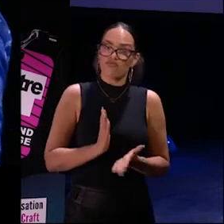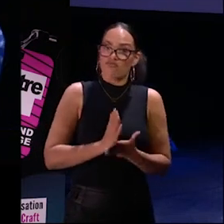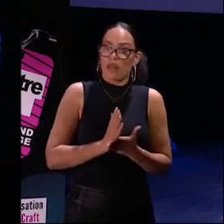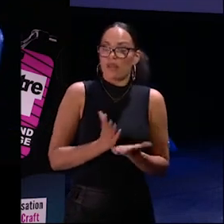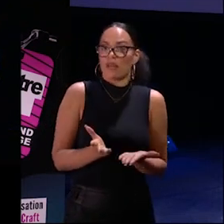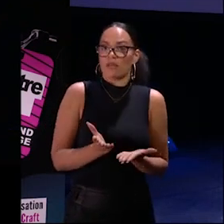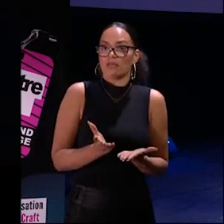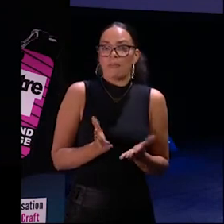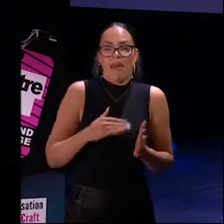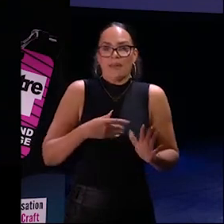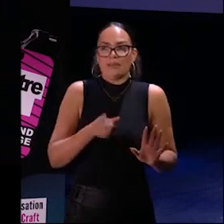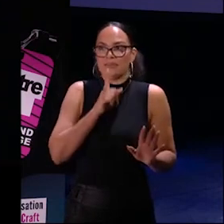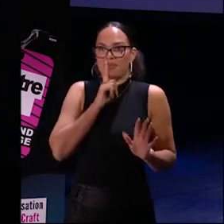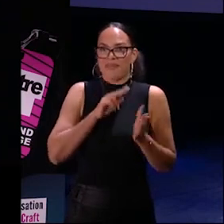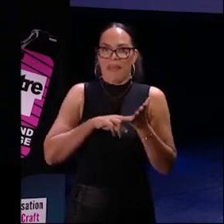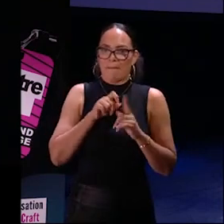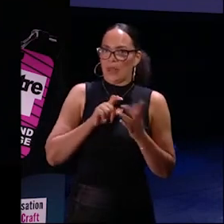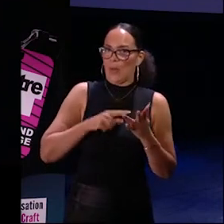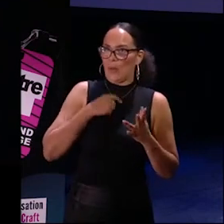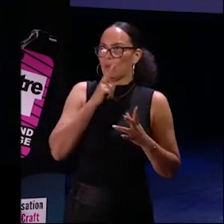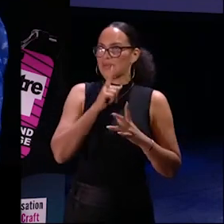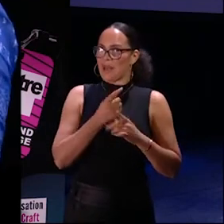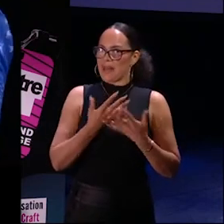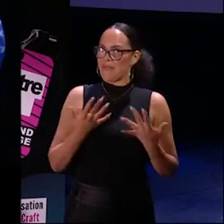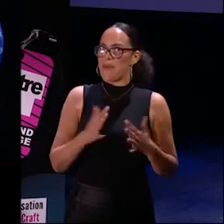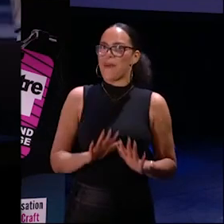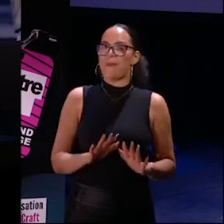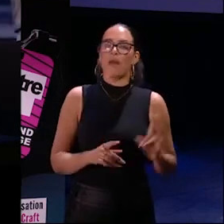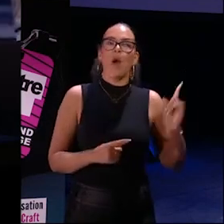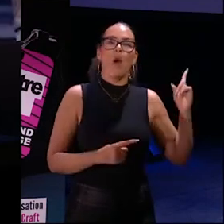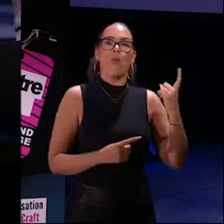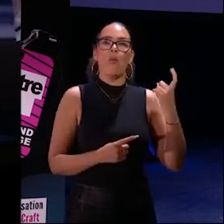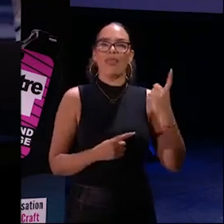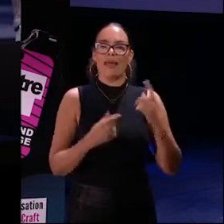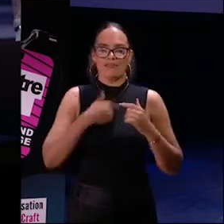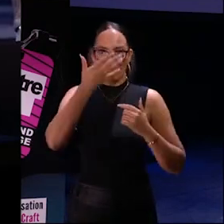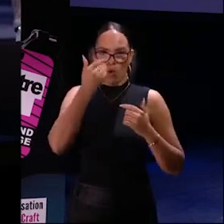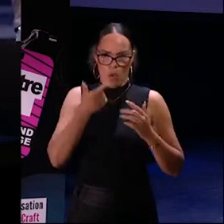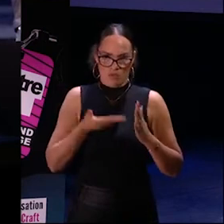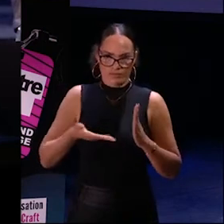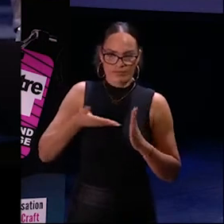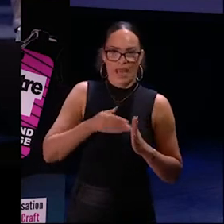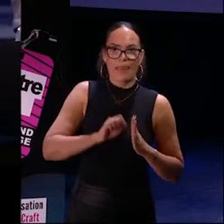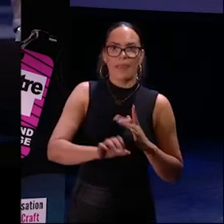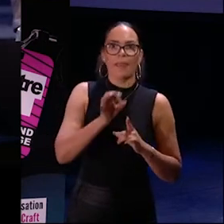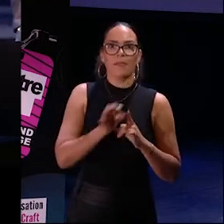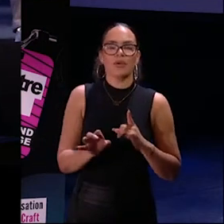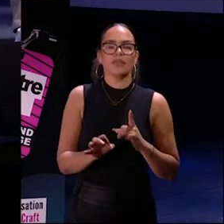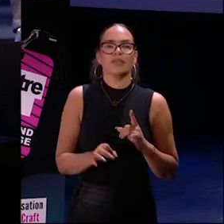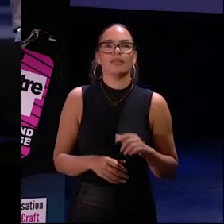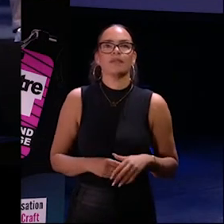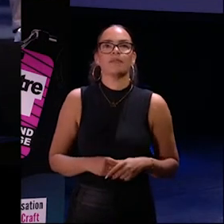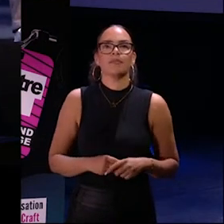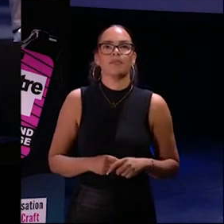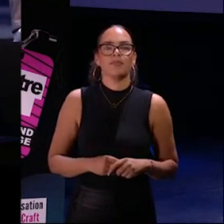But yes, I'll not say any more about MPO right now. Sorry, there was one other thing I forgot in that, which is very much on that point, that